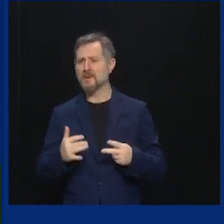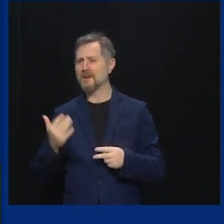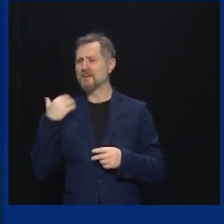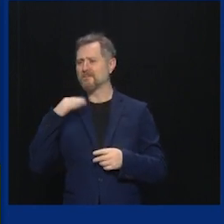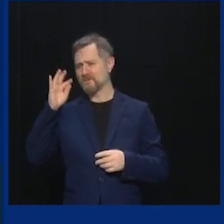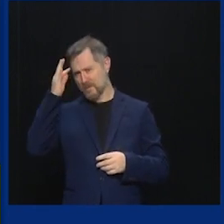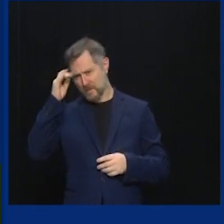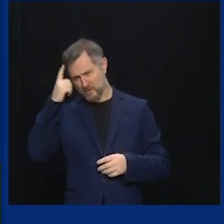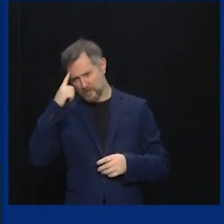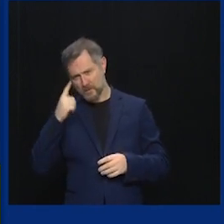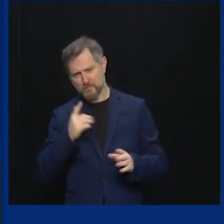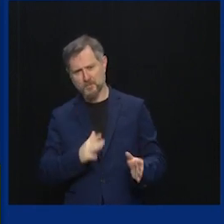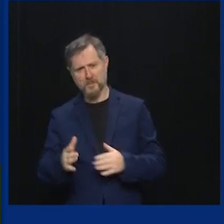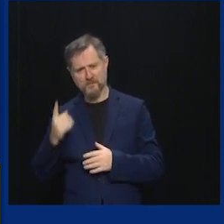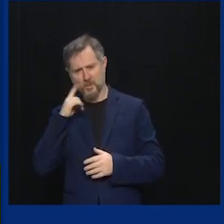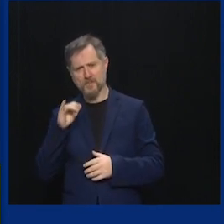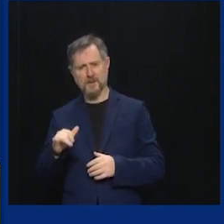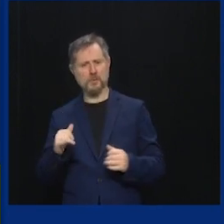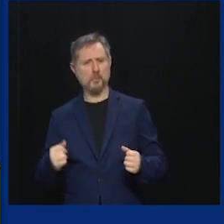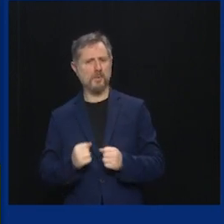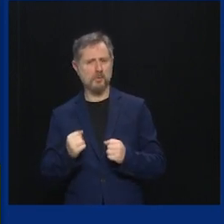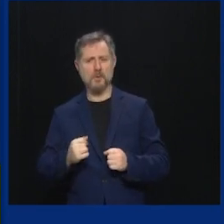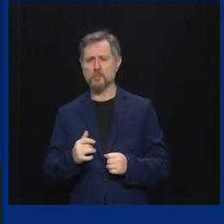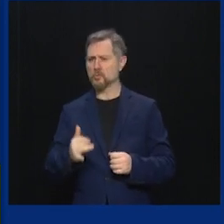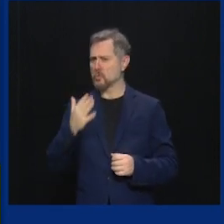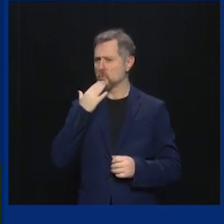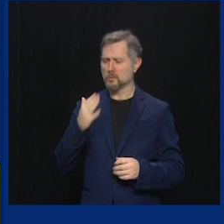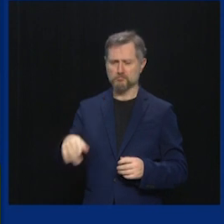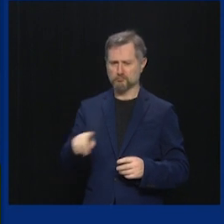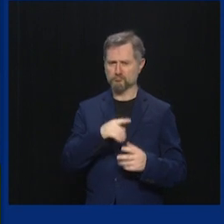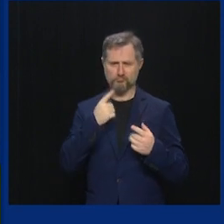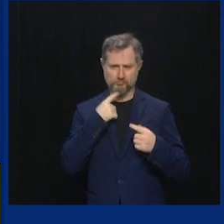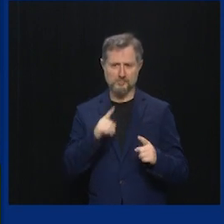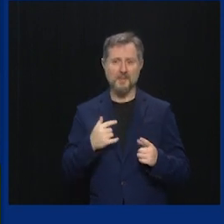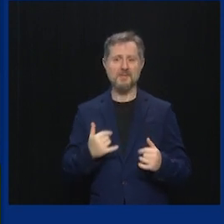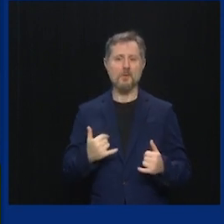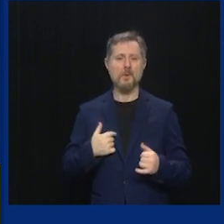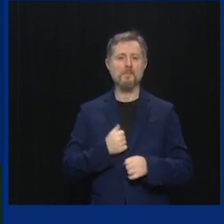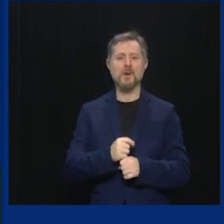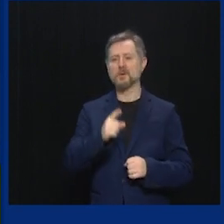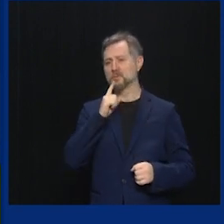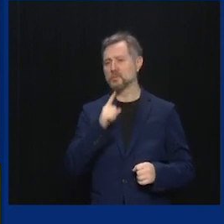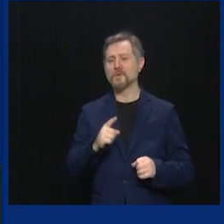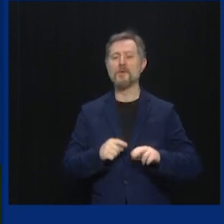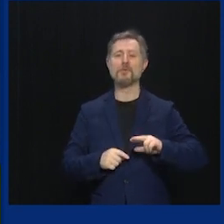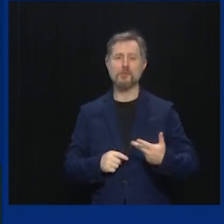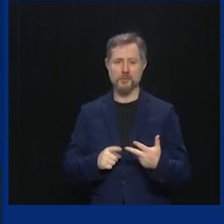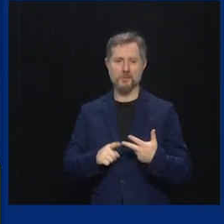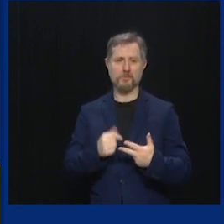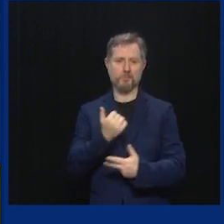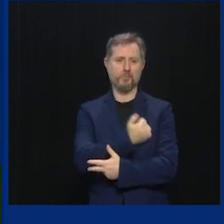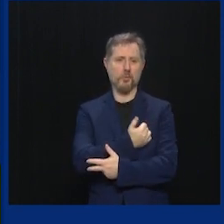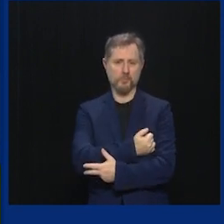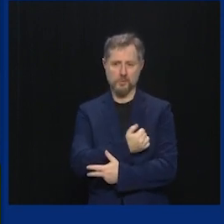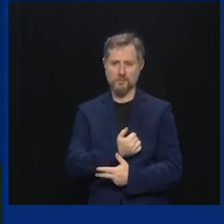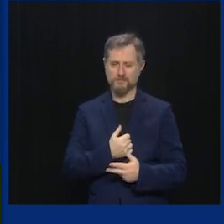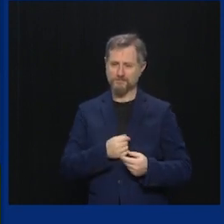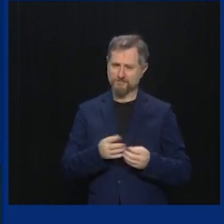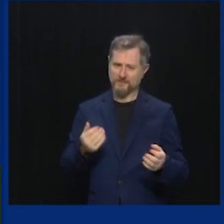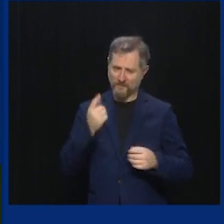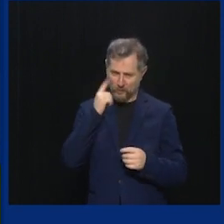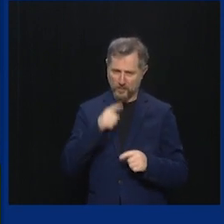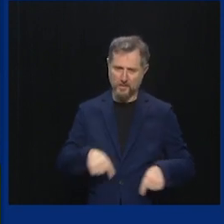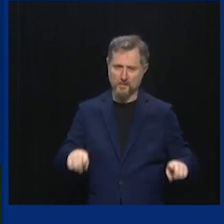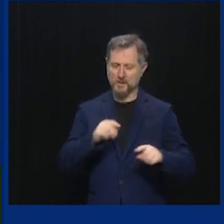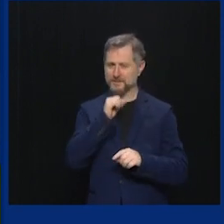over this last winter. That was fairly successful. We want to make sure now that we have enough booster shots available. So we